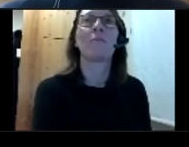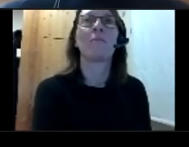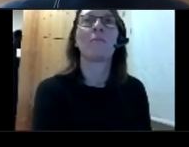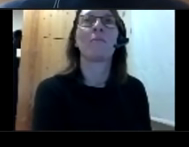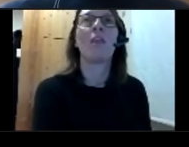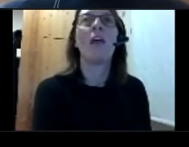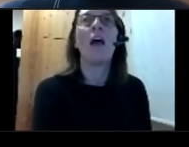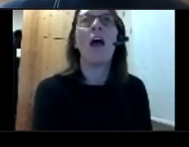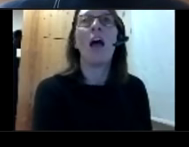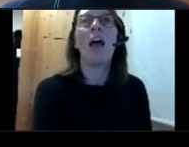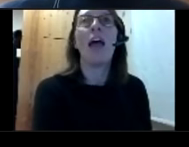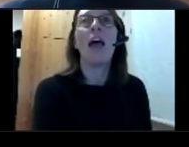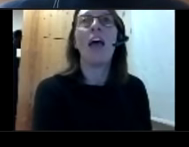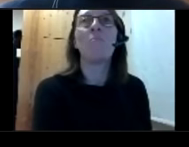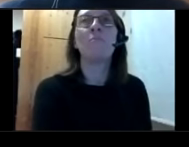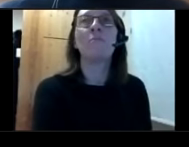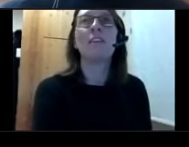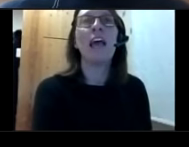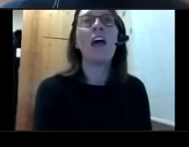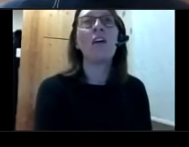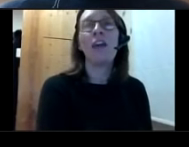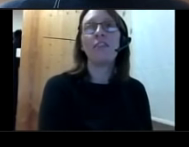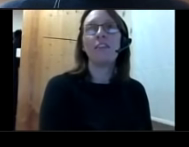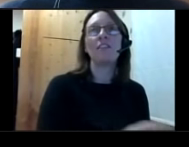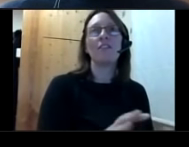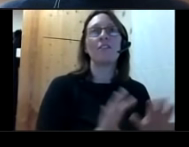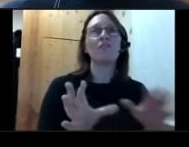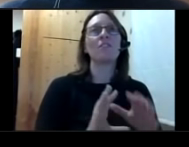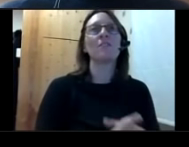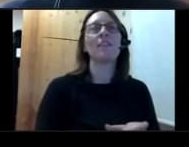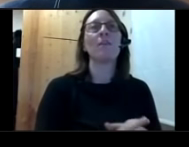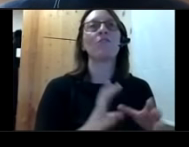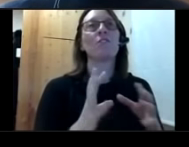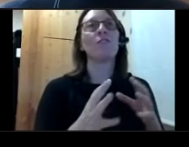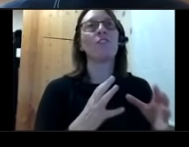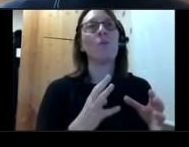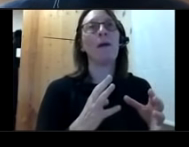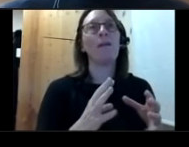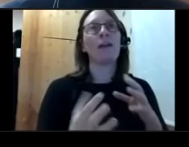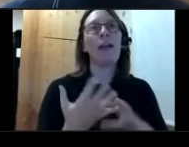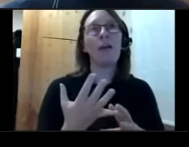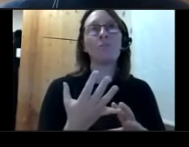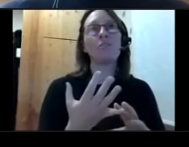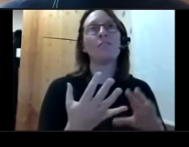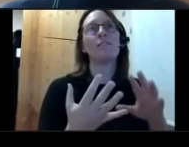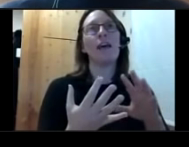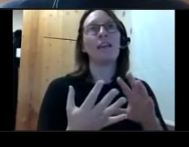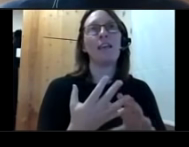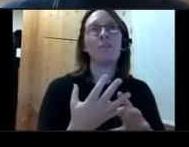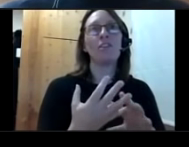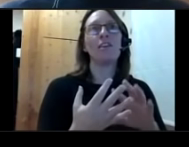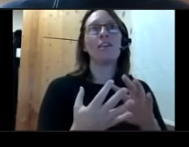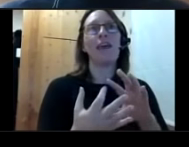do you have anything in there that you can see straight away? At the top of the list that I've voted about? I've just been skimming through. There's a few about captions